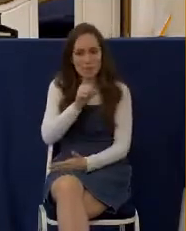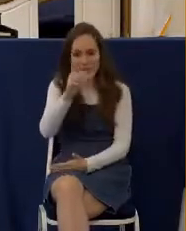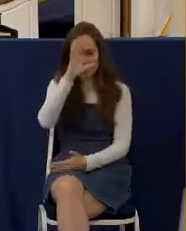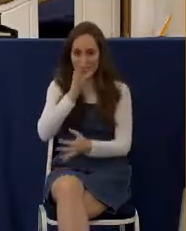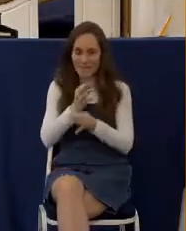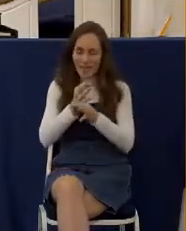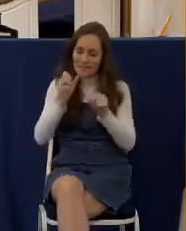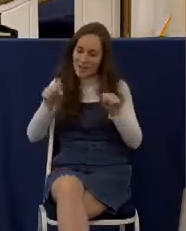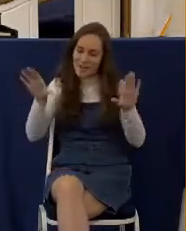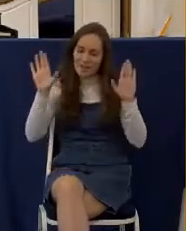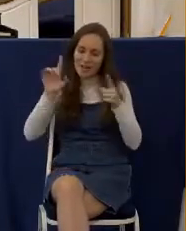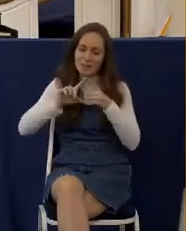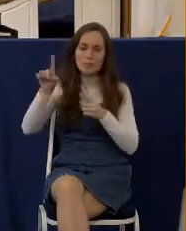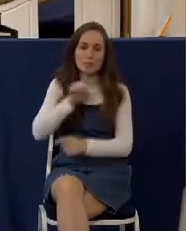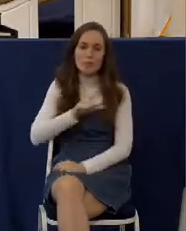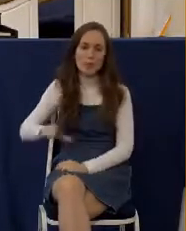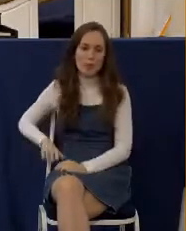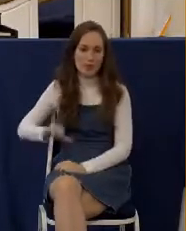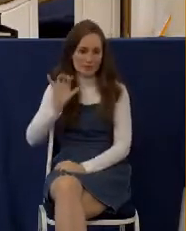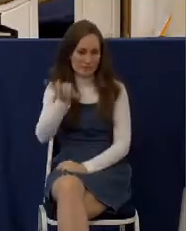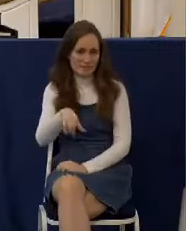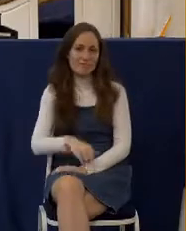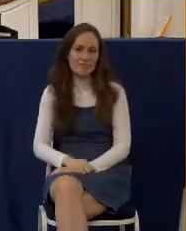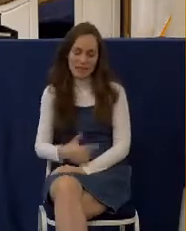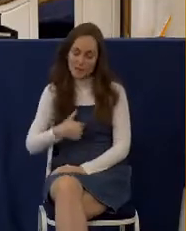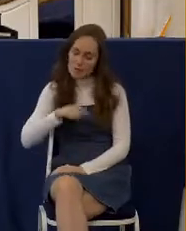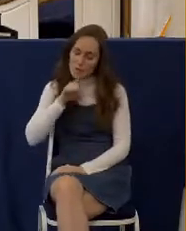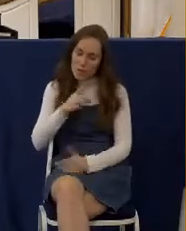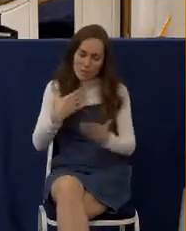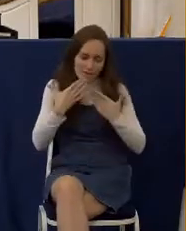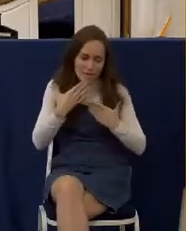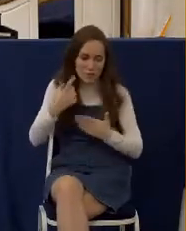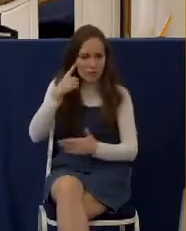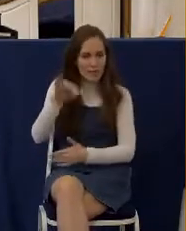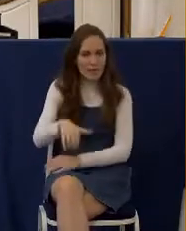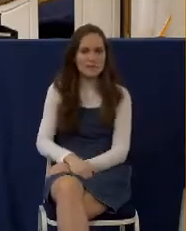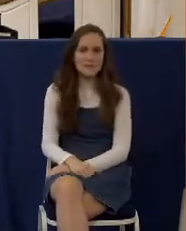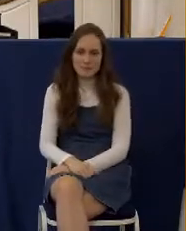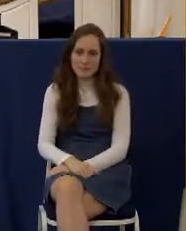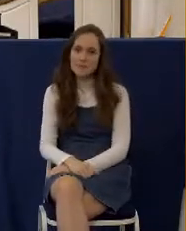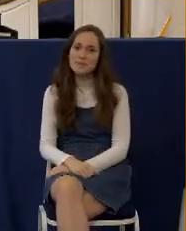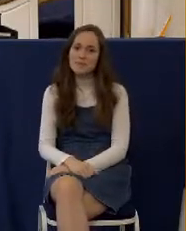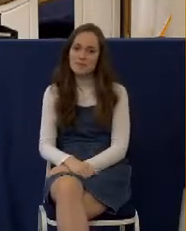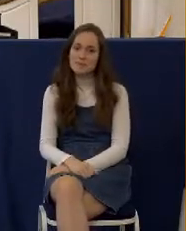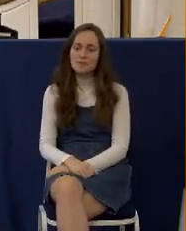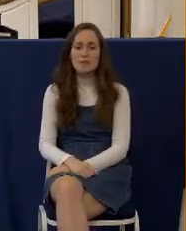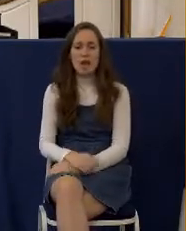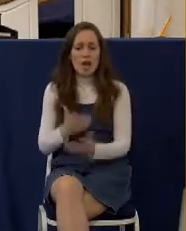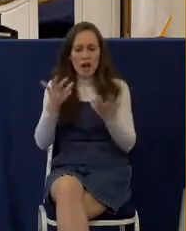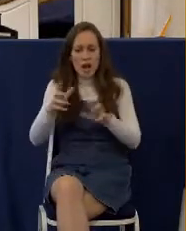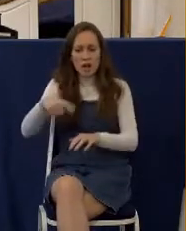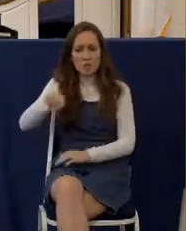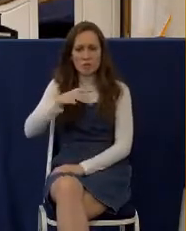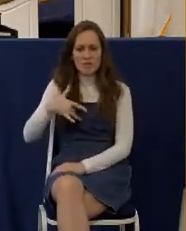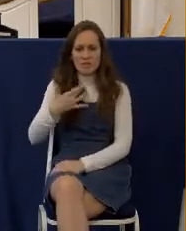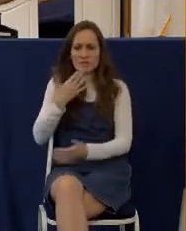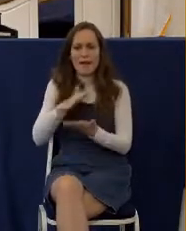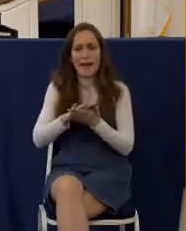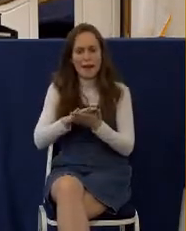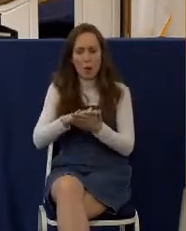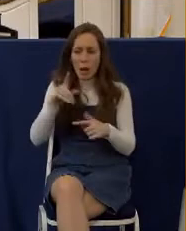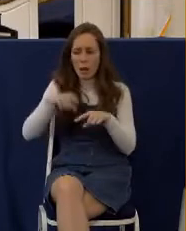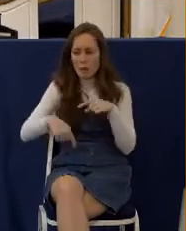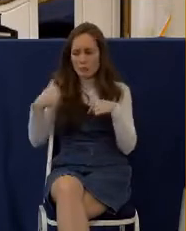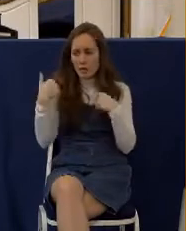It's a sacrifice unto the Lord. And I'm so grateful for it. But I don't want you to feel bad because you couldn't give to me for a